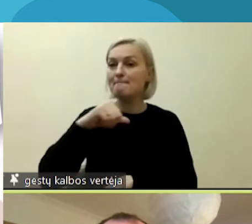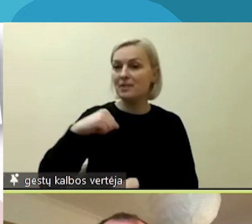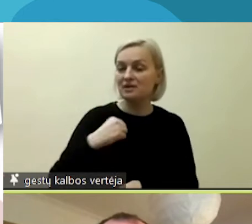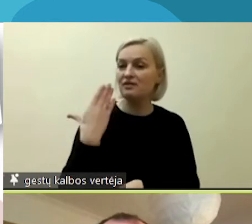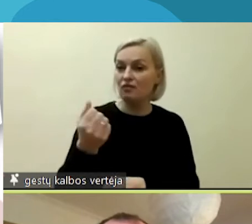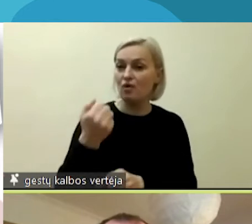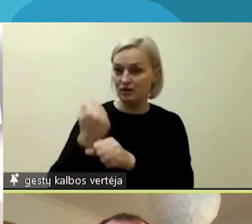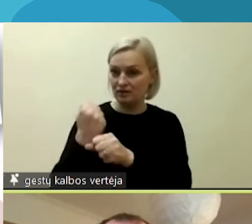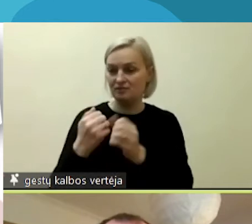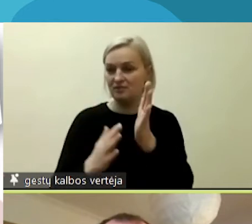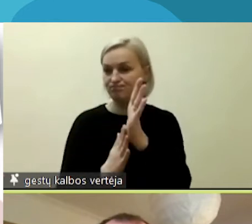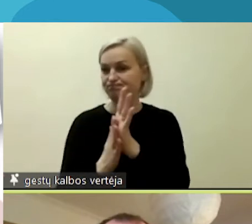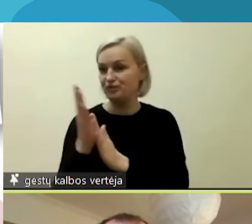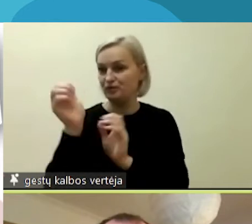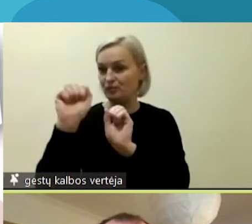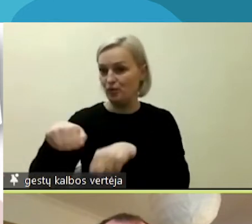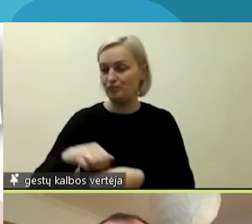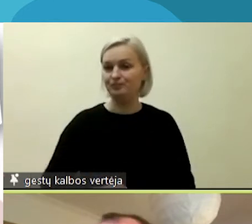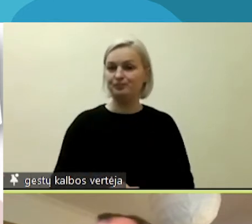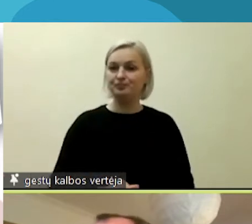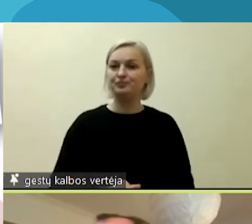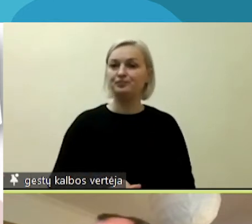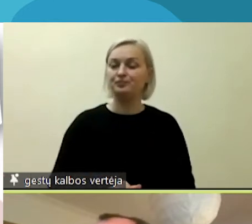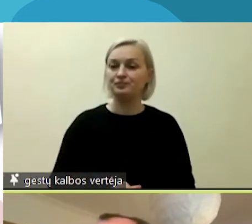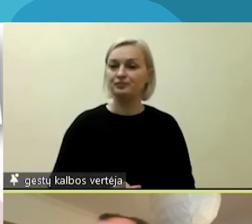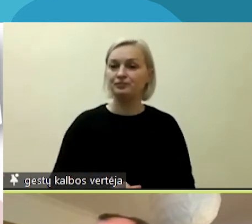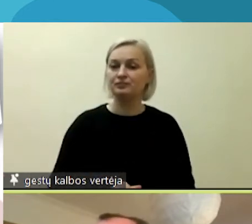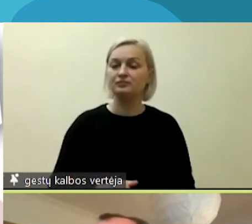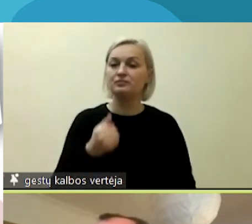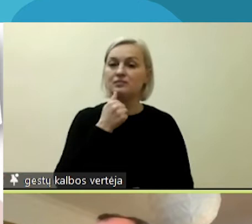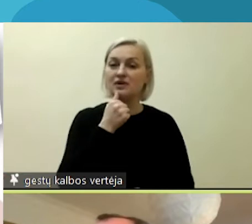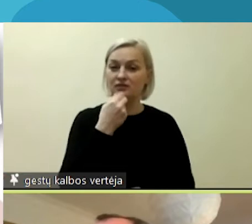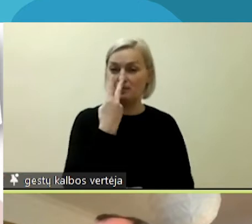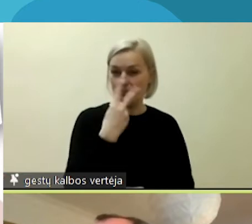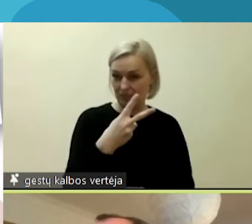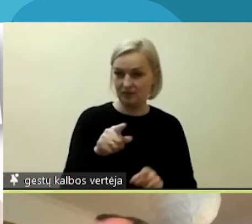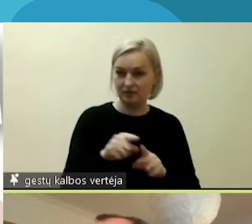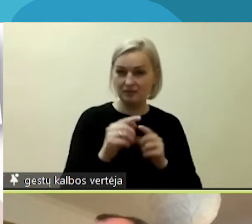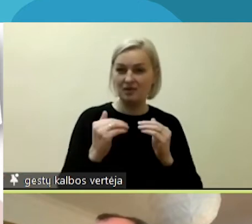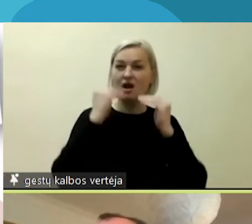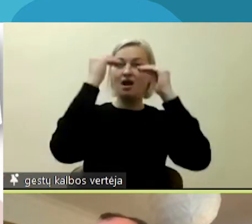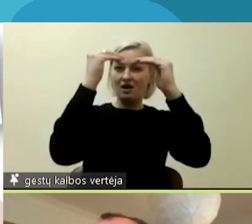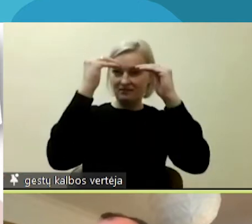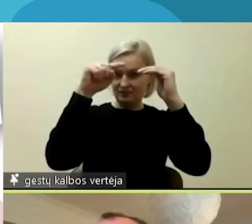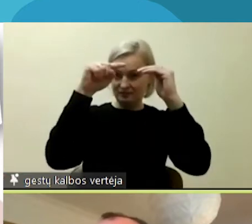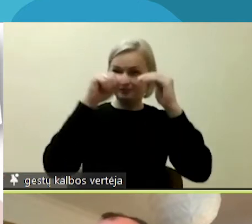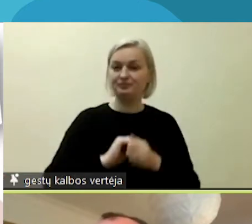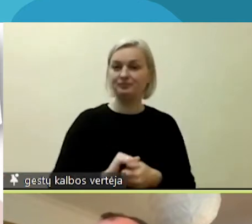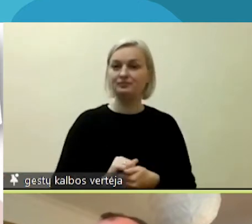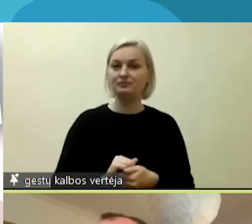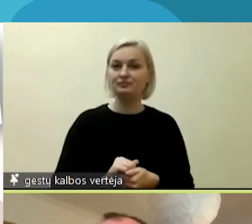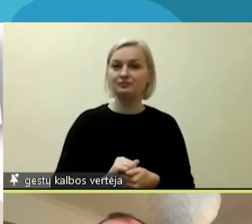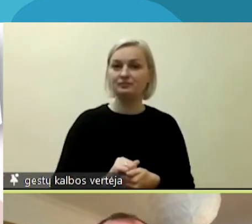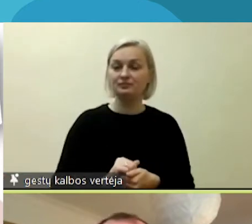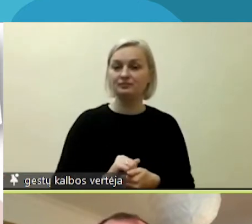And just to say that if you look at the top there, at this URL, you can